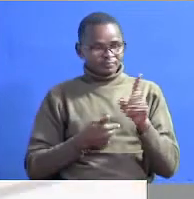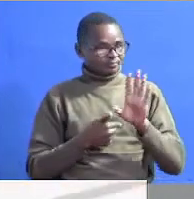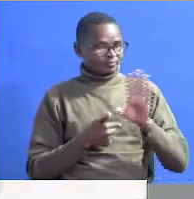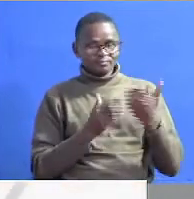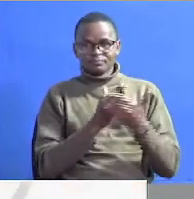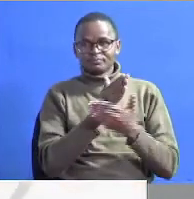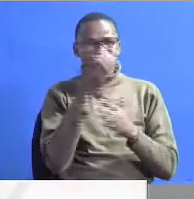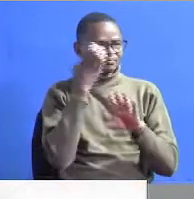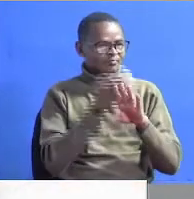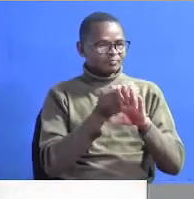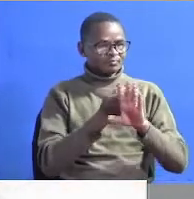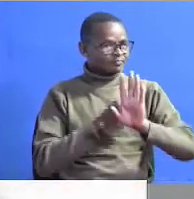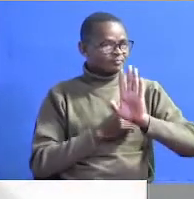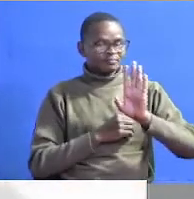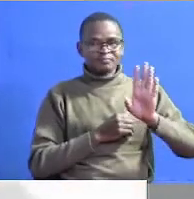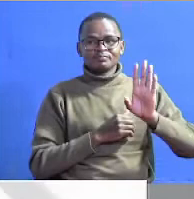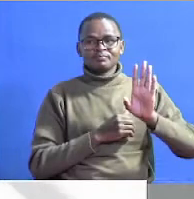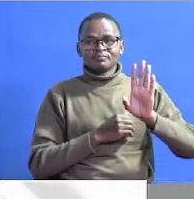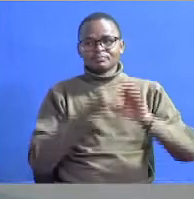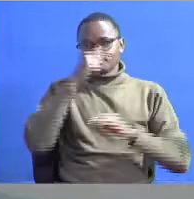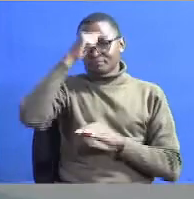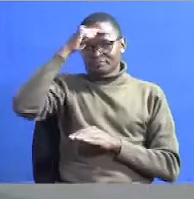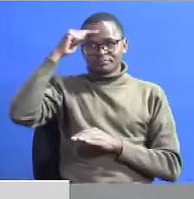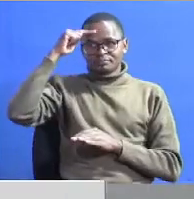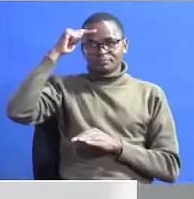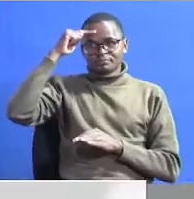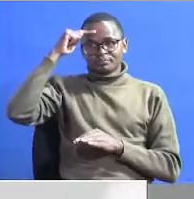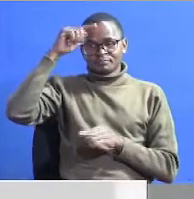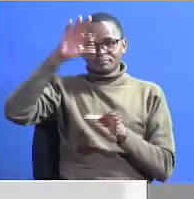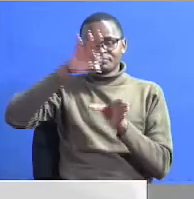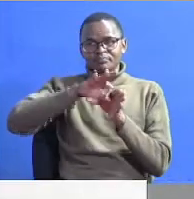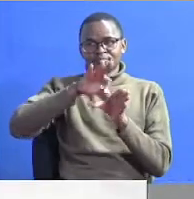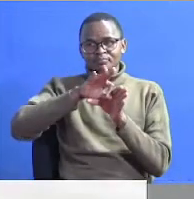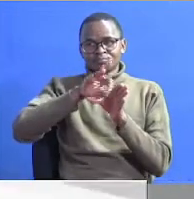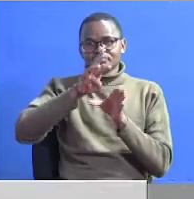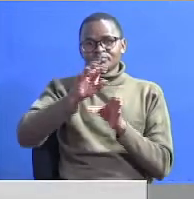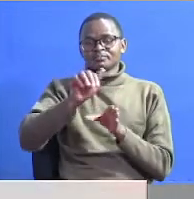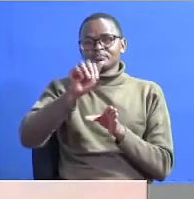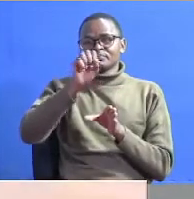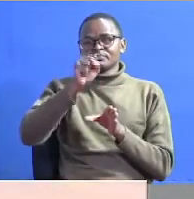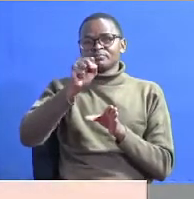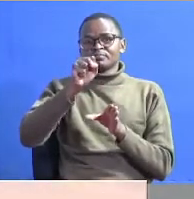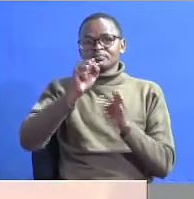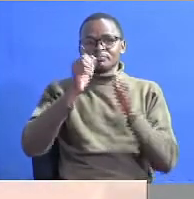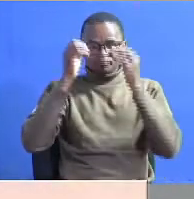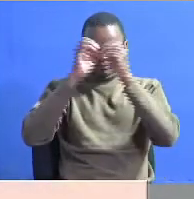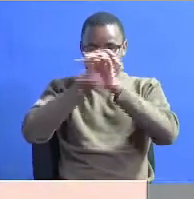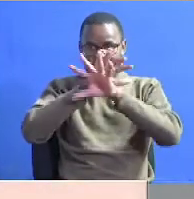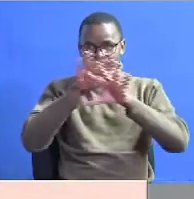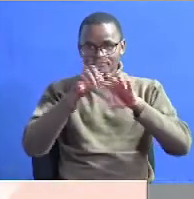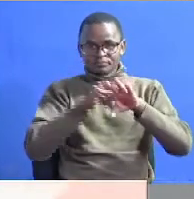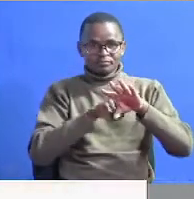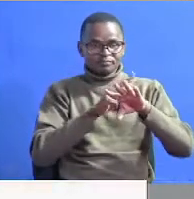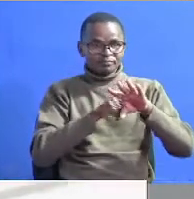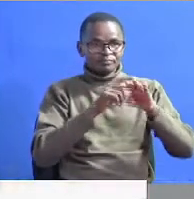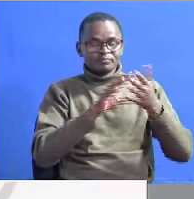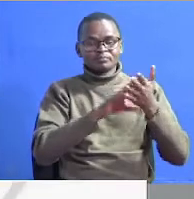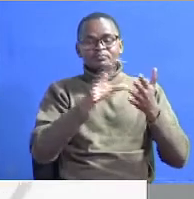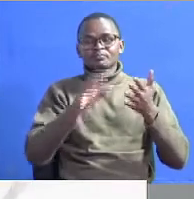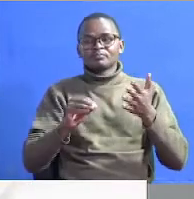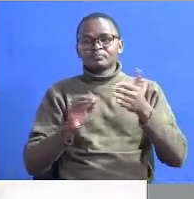throw stones against themselves, because the election was transparent. Now, when you go to the Supreme Court